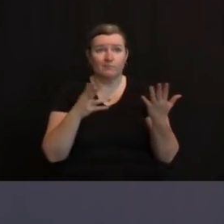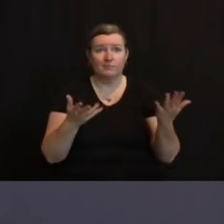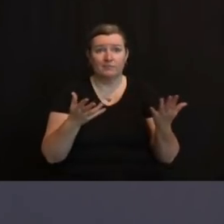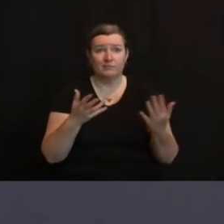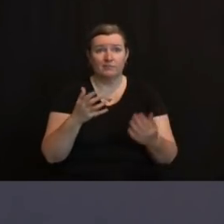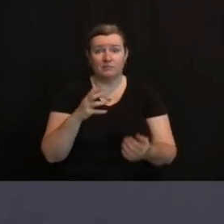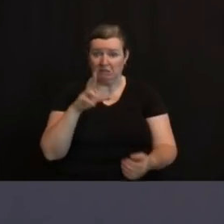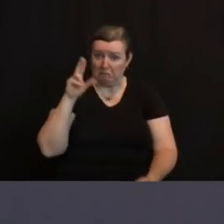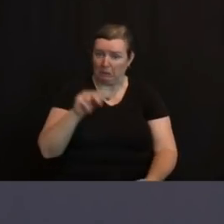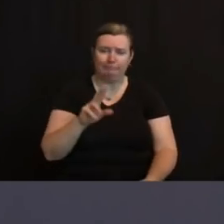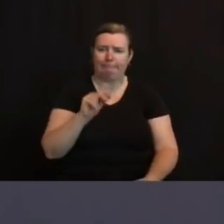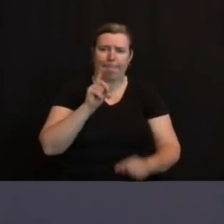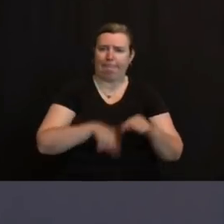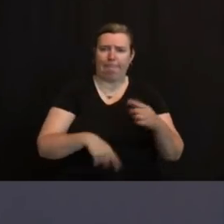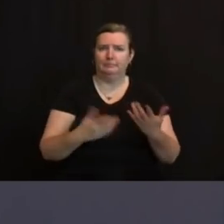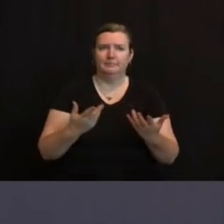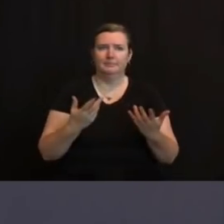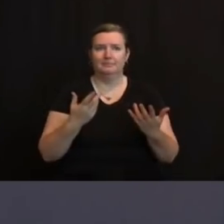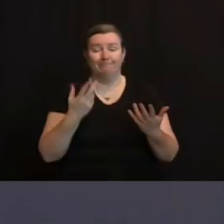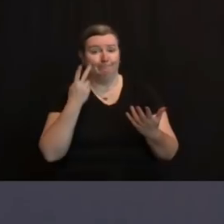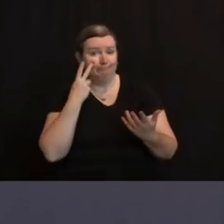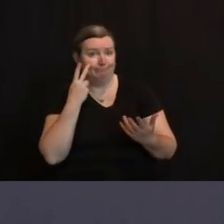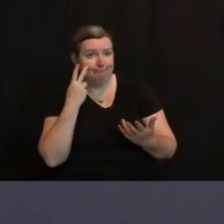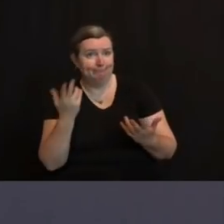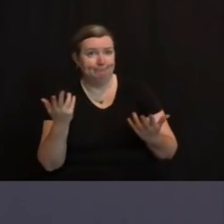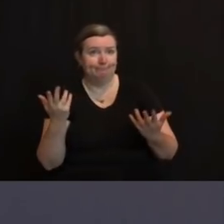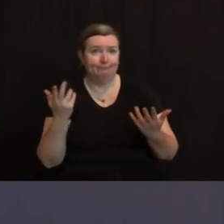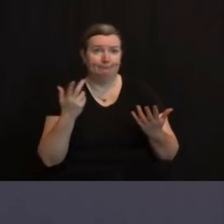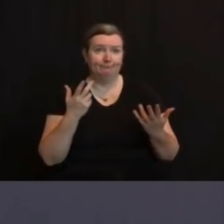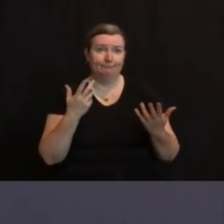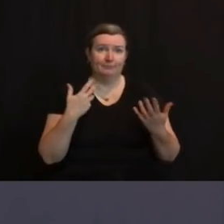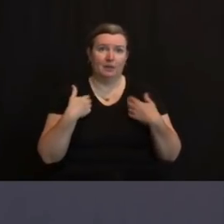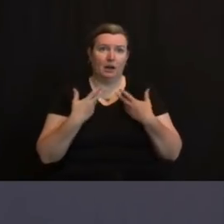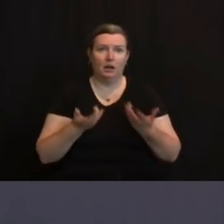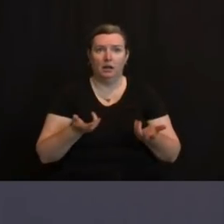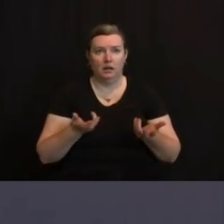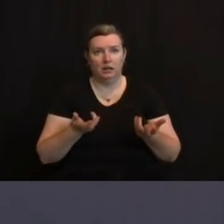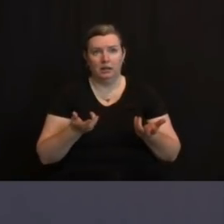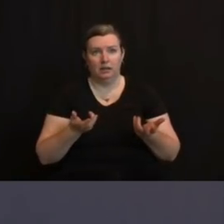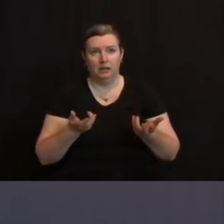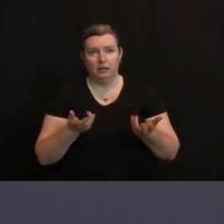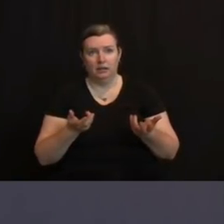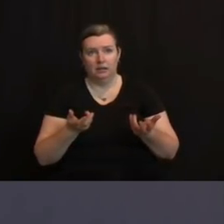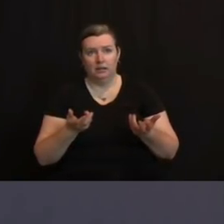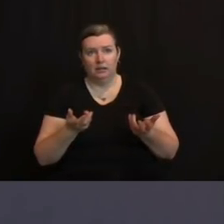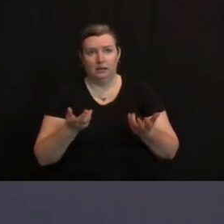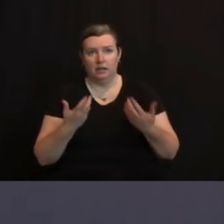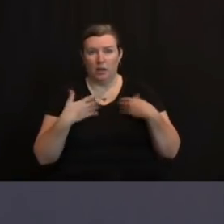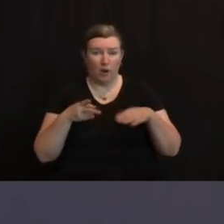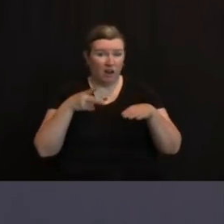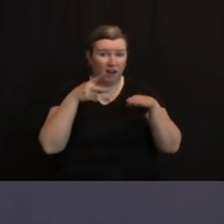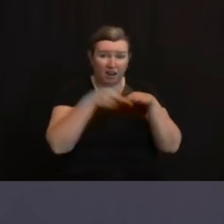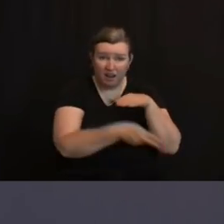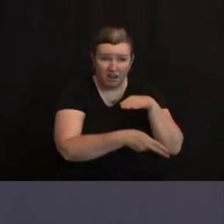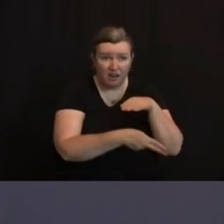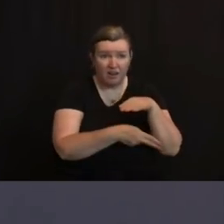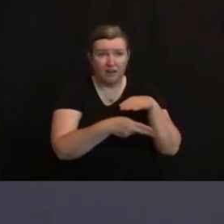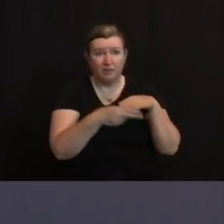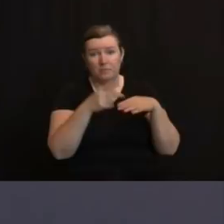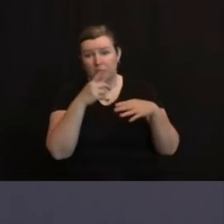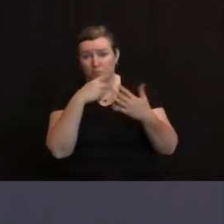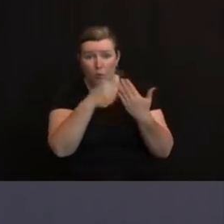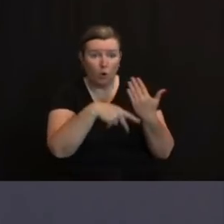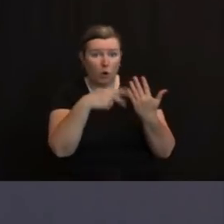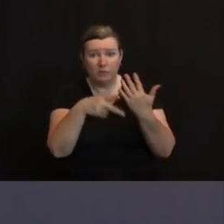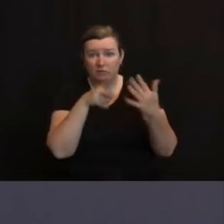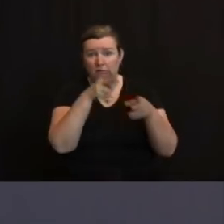dear to me, dear to so many on the expenditure side, not just on the revenue side. Thank you. Coming